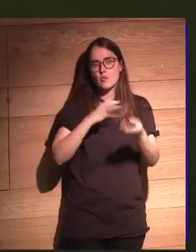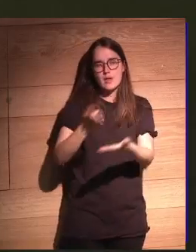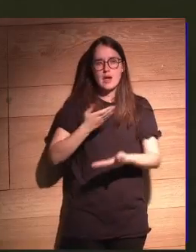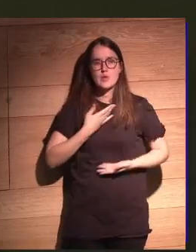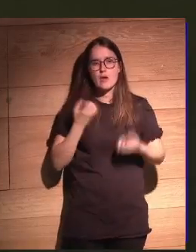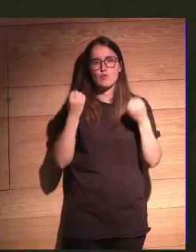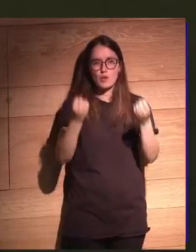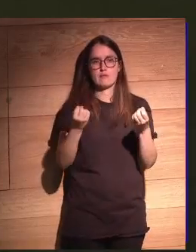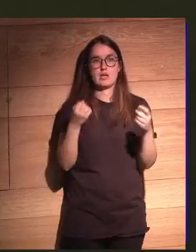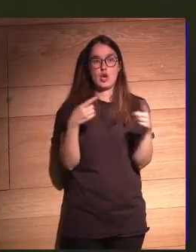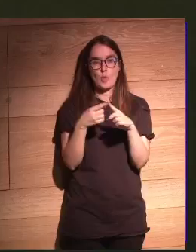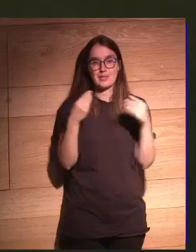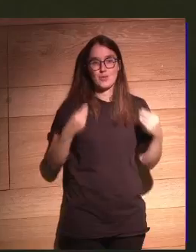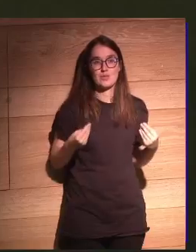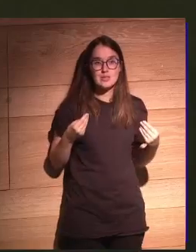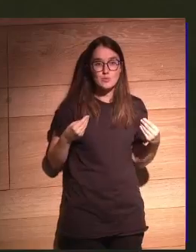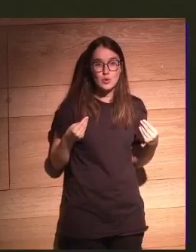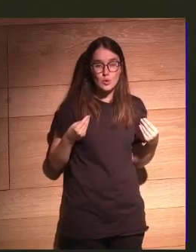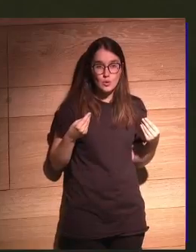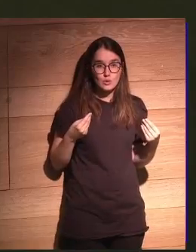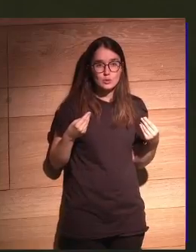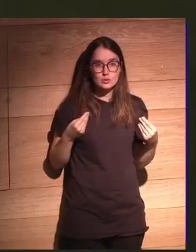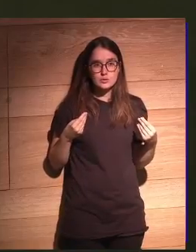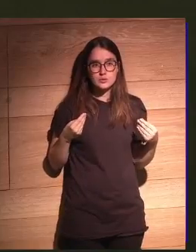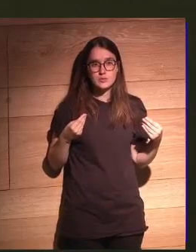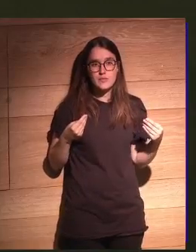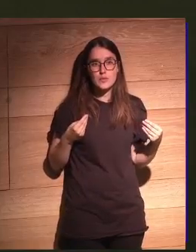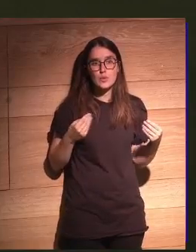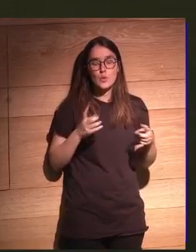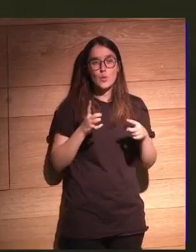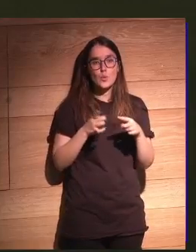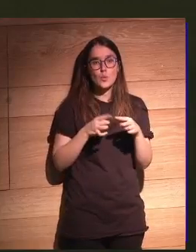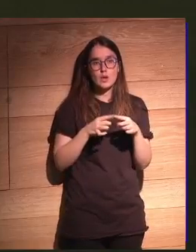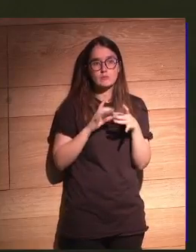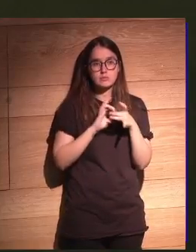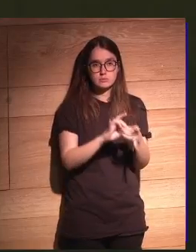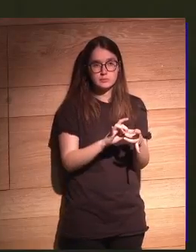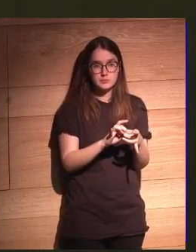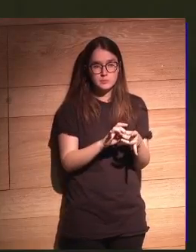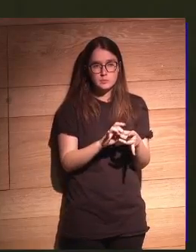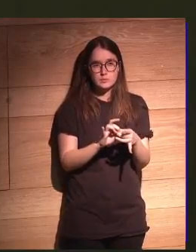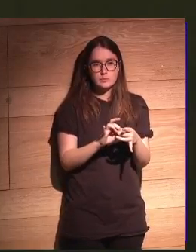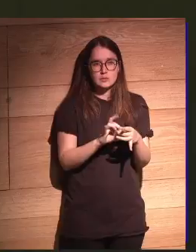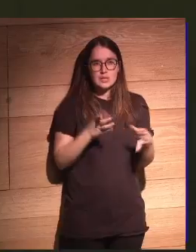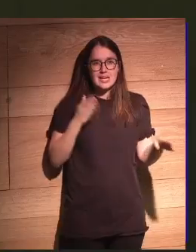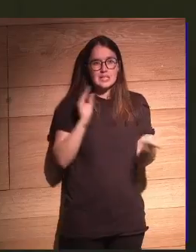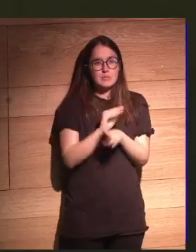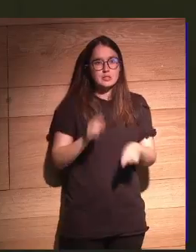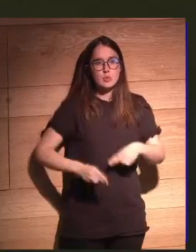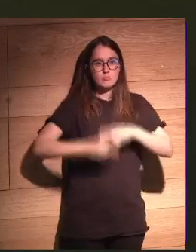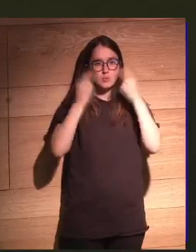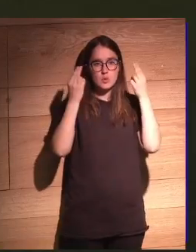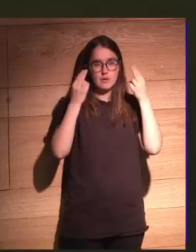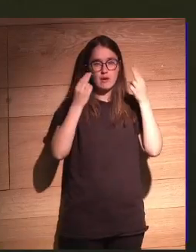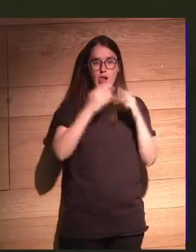twist, they could help us a lot in achieving the goal that we have set for ourselves. One of them has to do